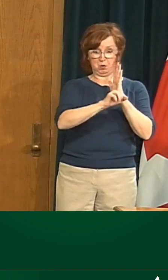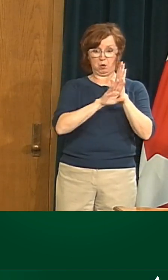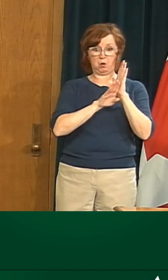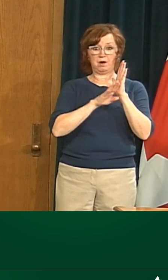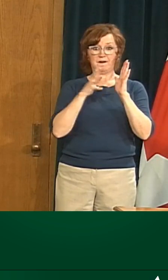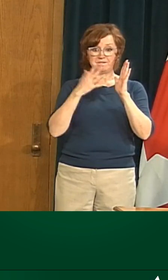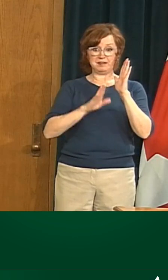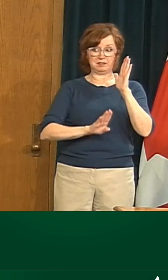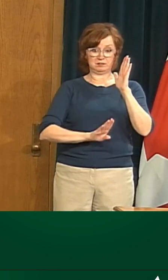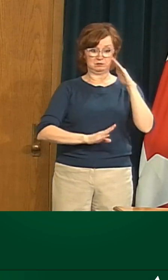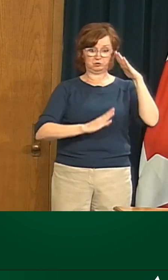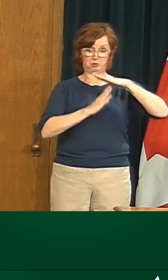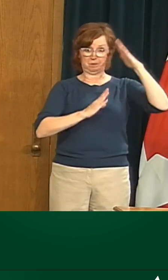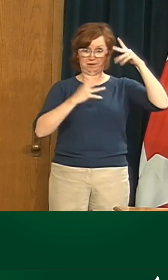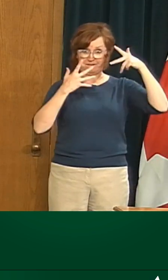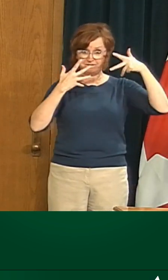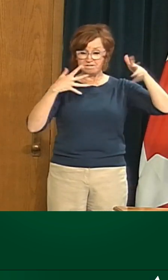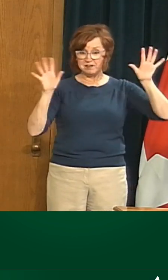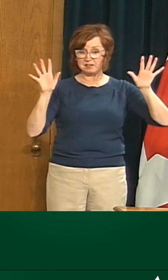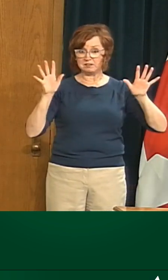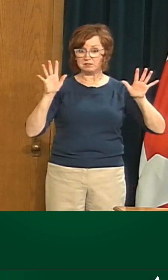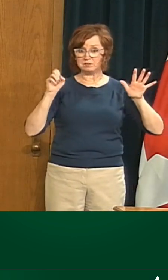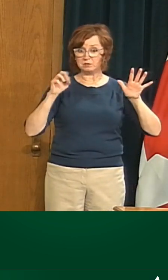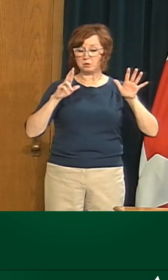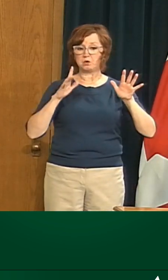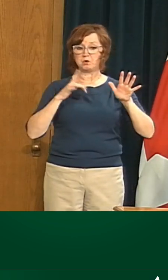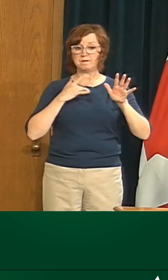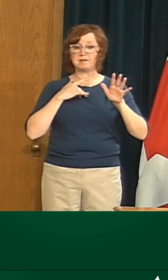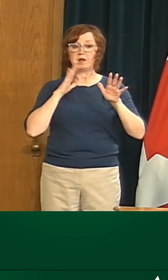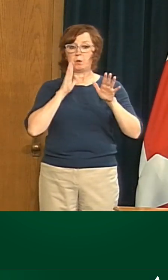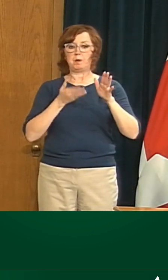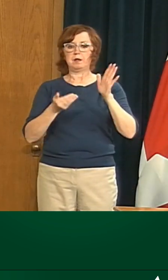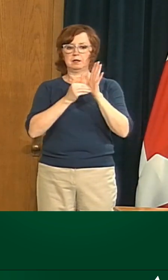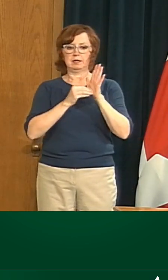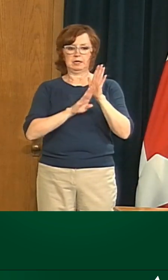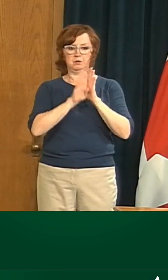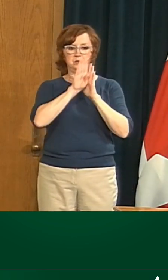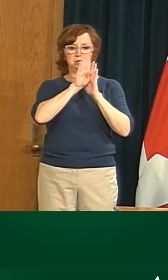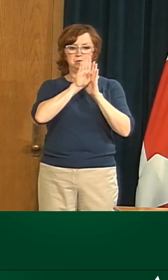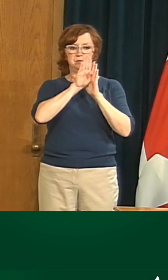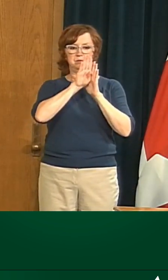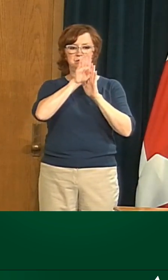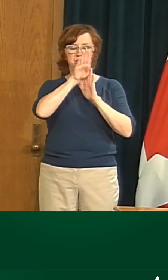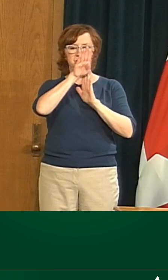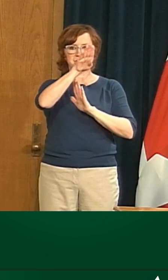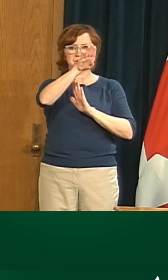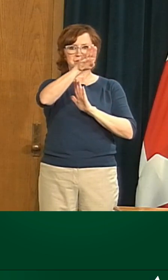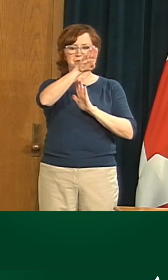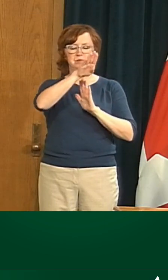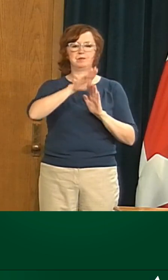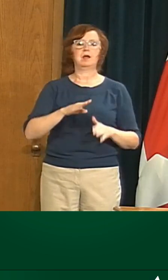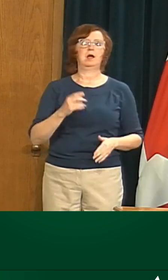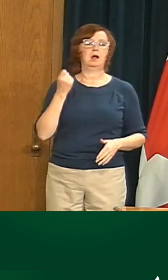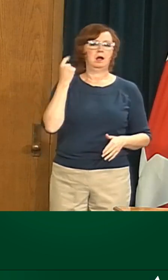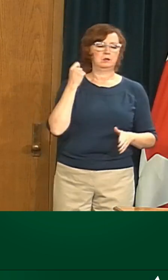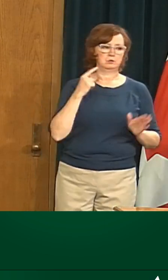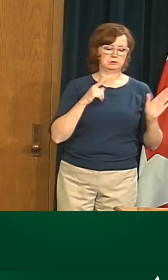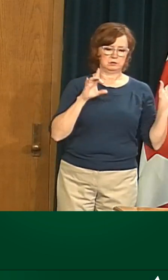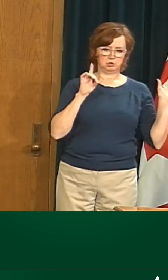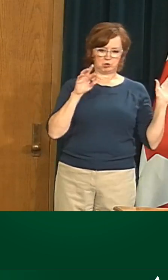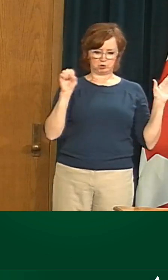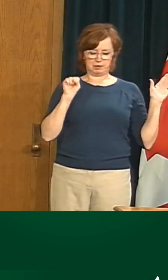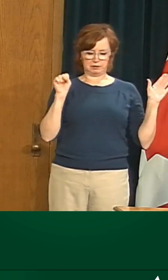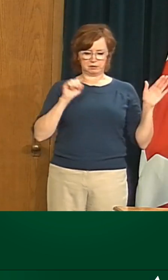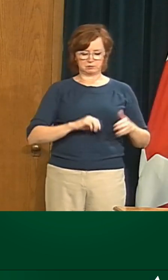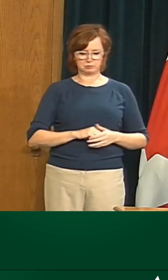So obviously the modeling and other tools did predict a certain peak in